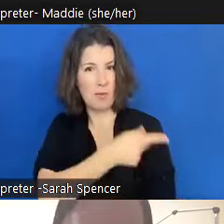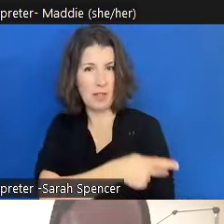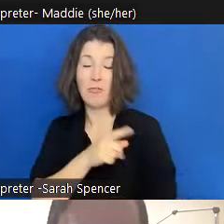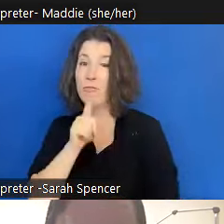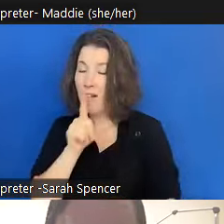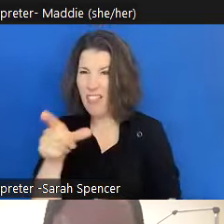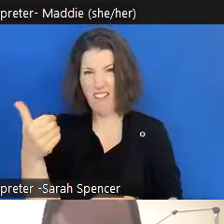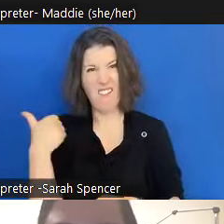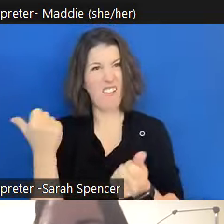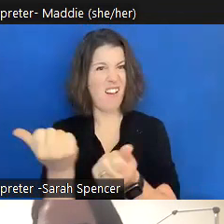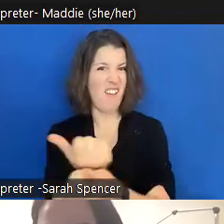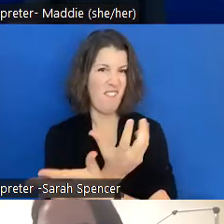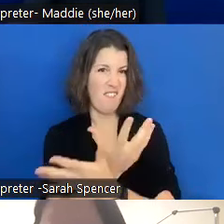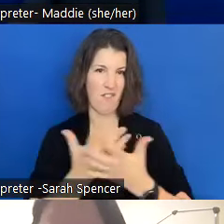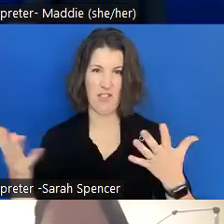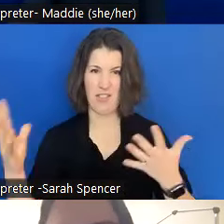everything.